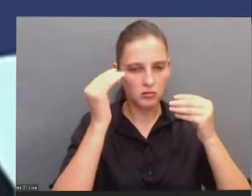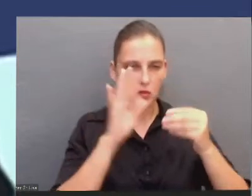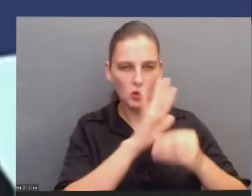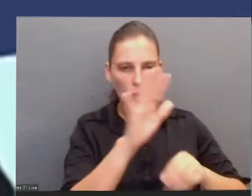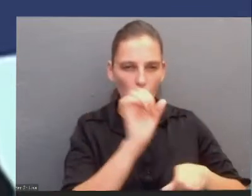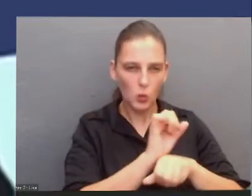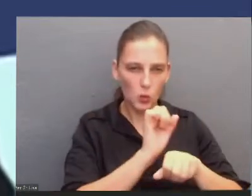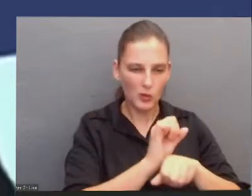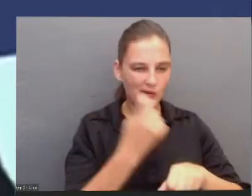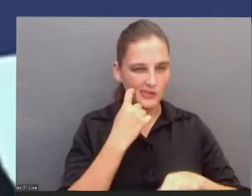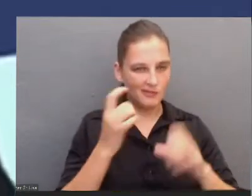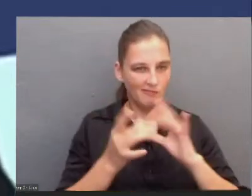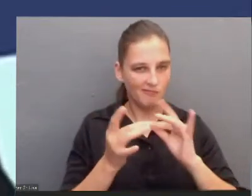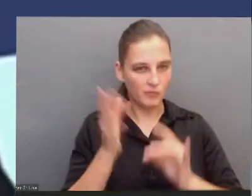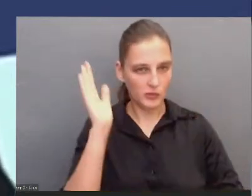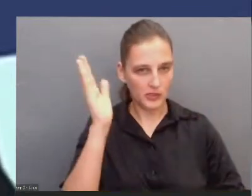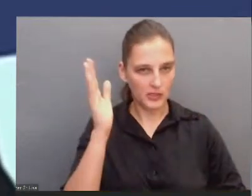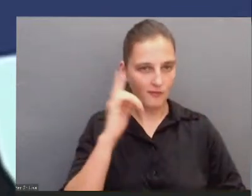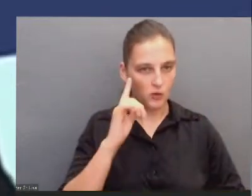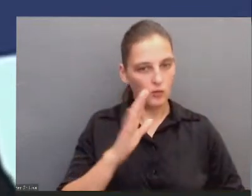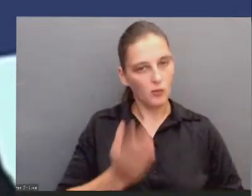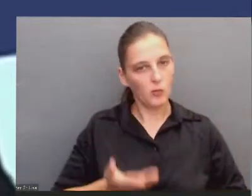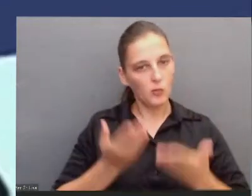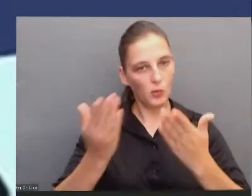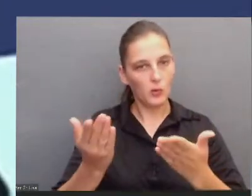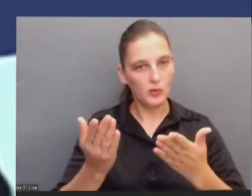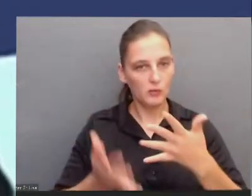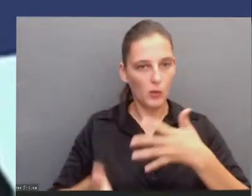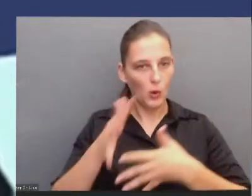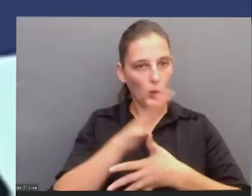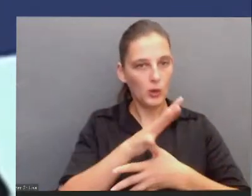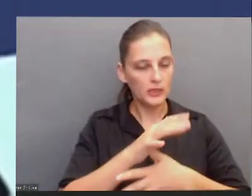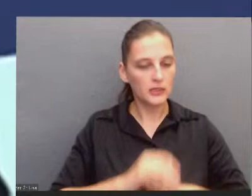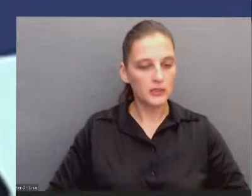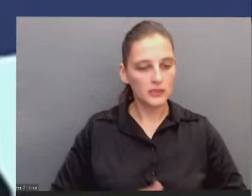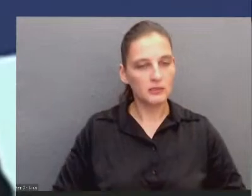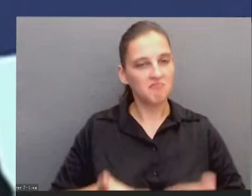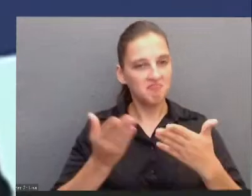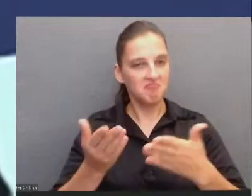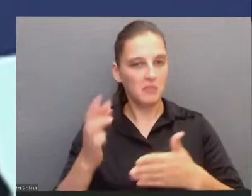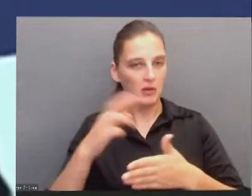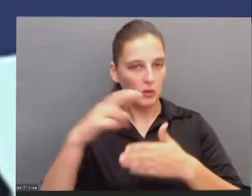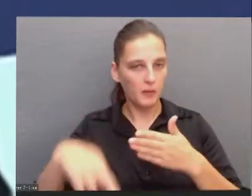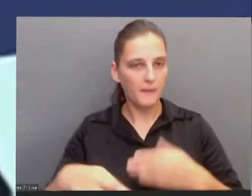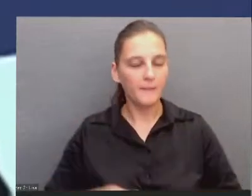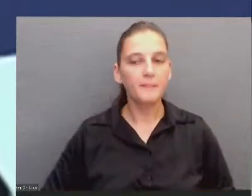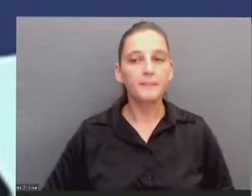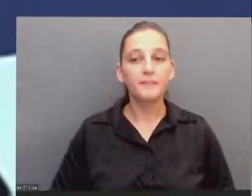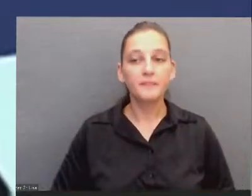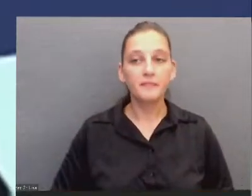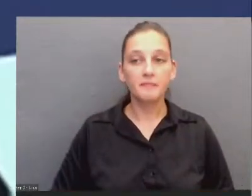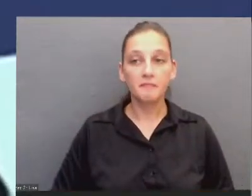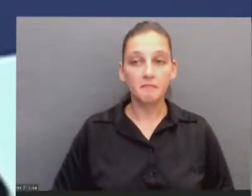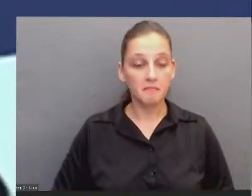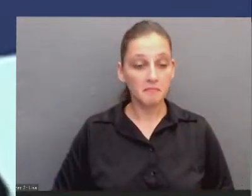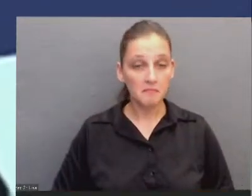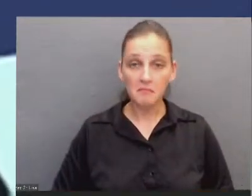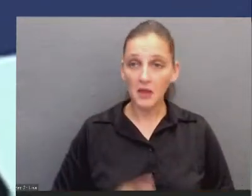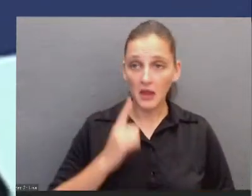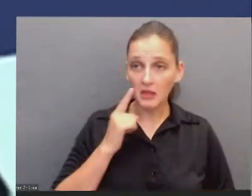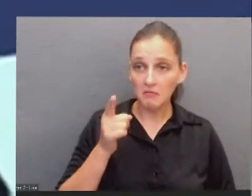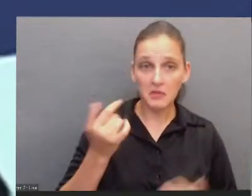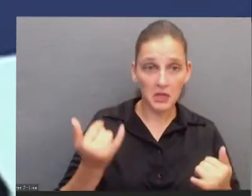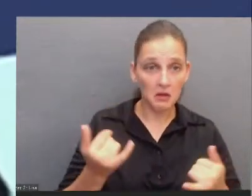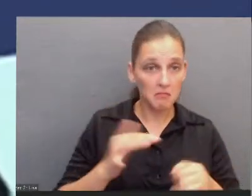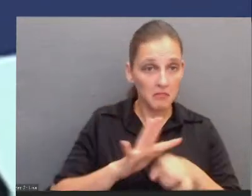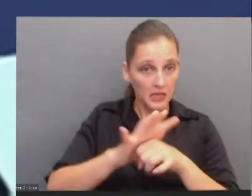just presented for the proposed priorities and the suggested outcomes. We do have time, I believe, for